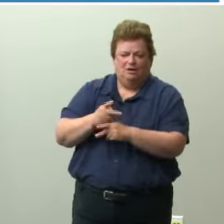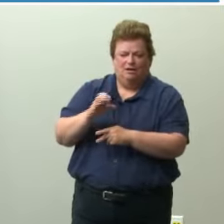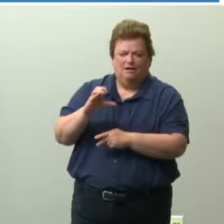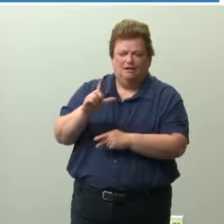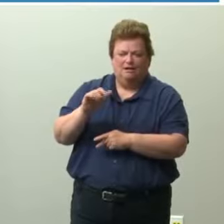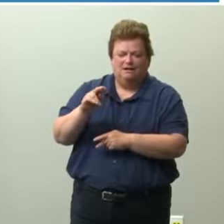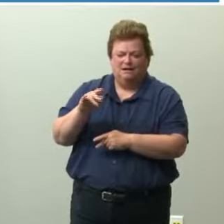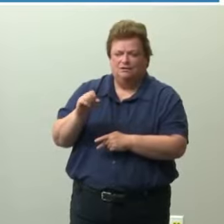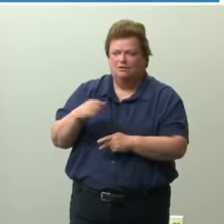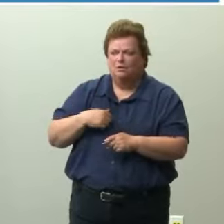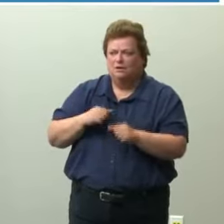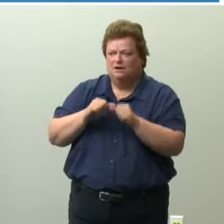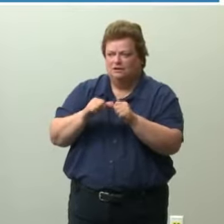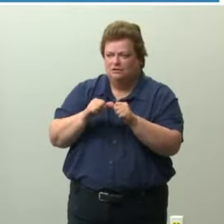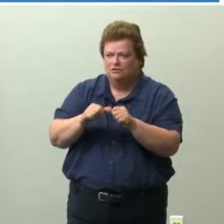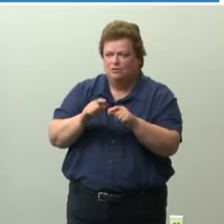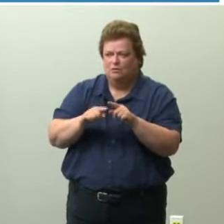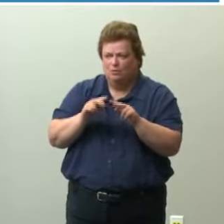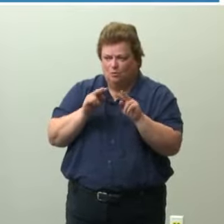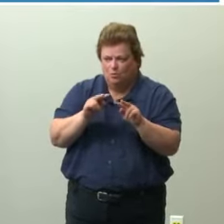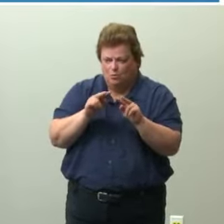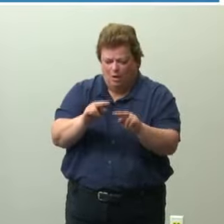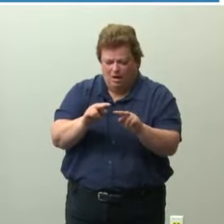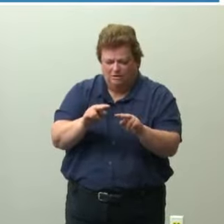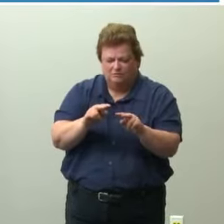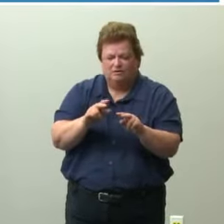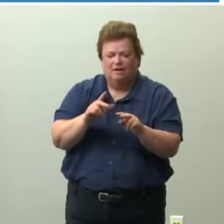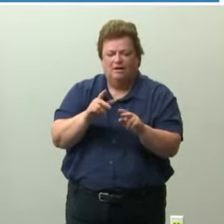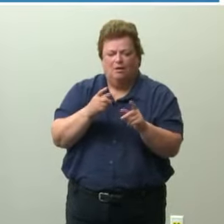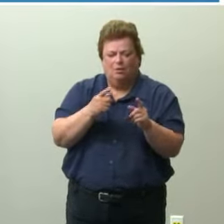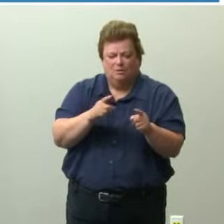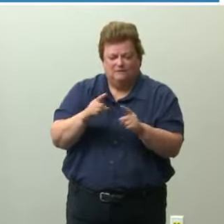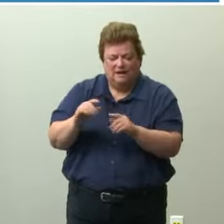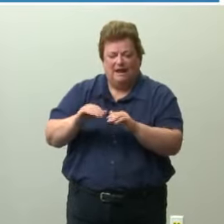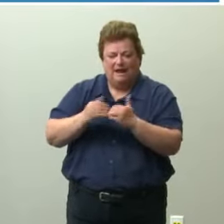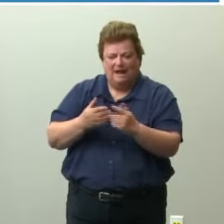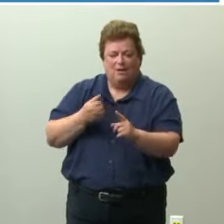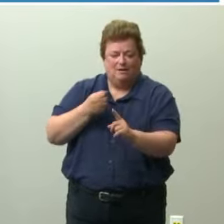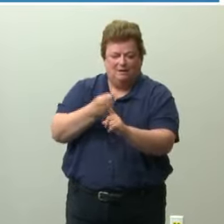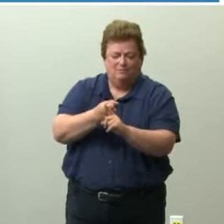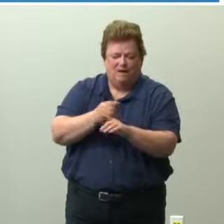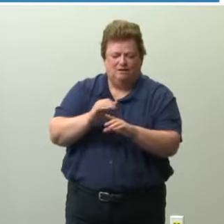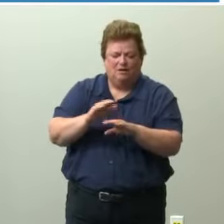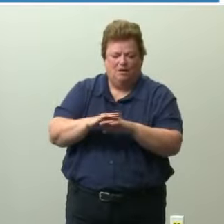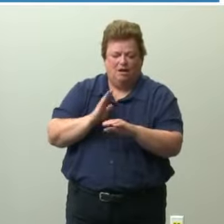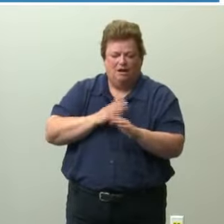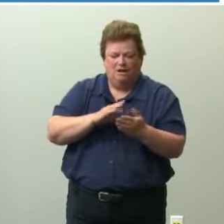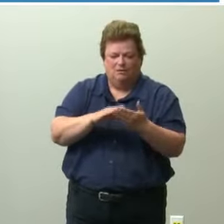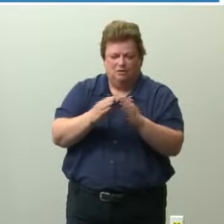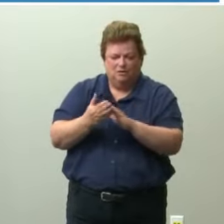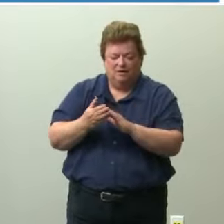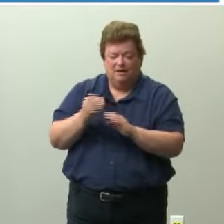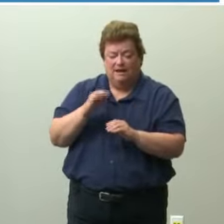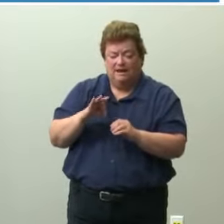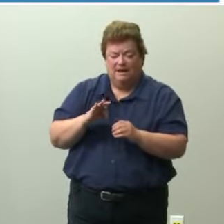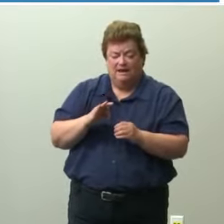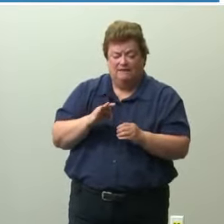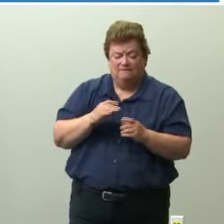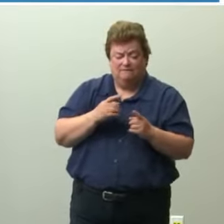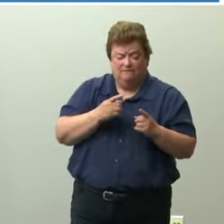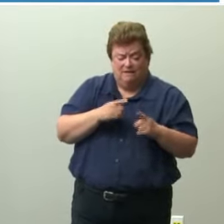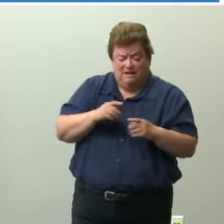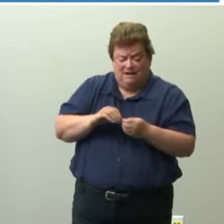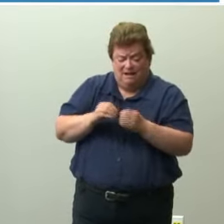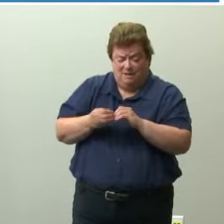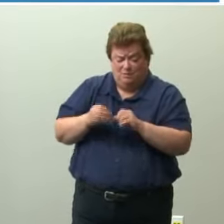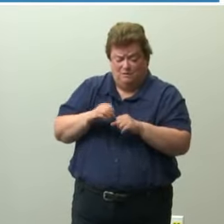will continue to actively monitor the Delta variant and its impact on our community. If cases and hospitalizations